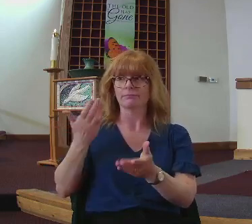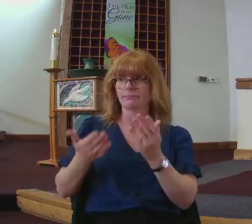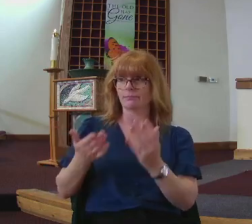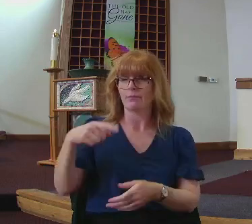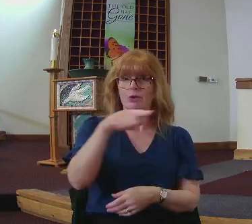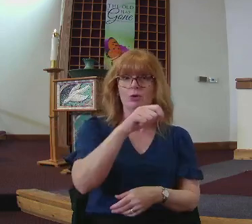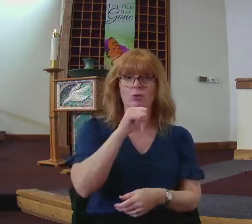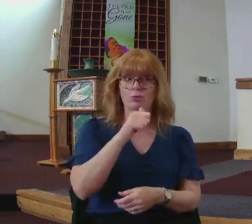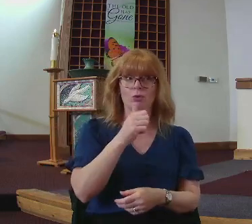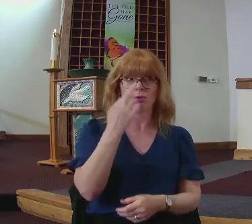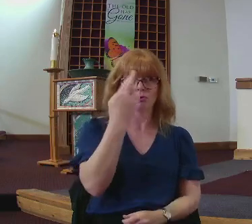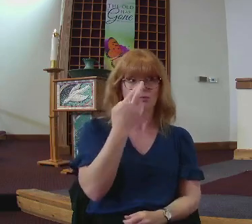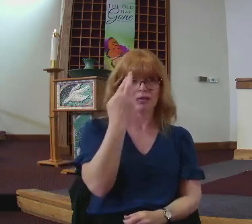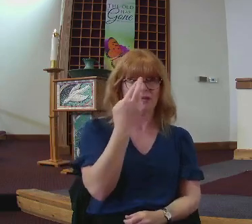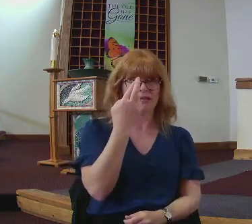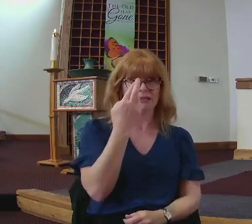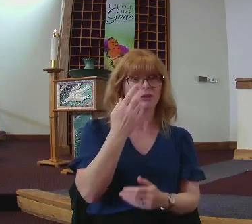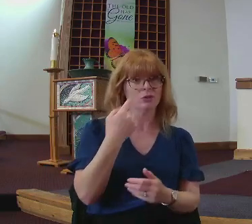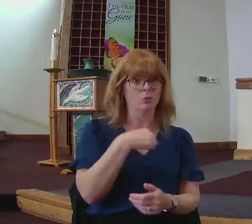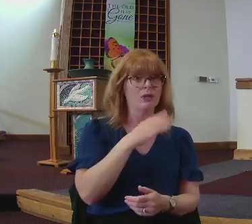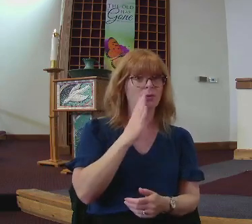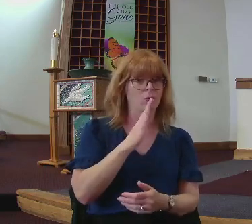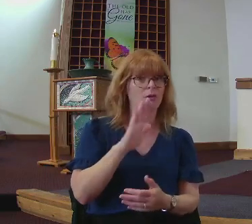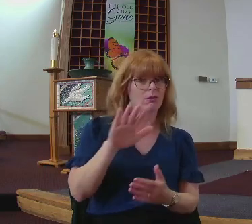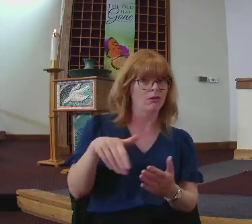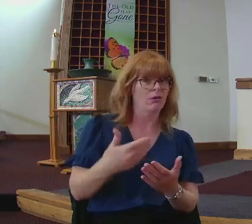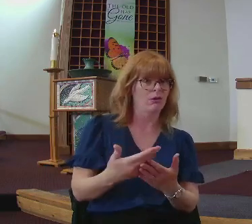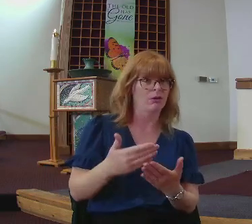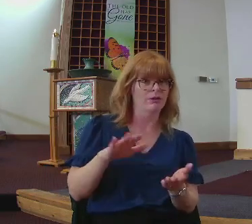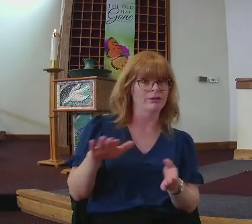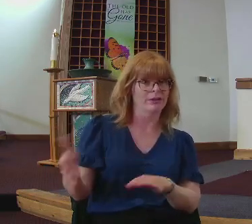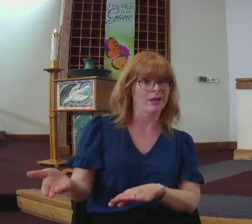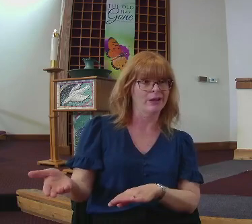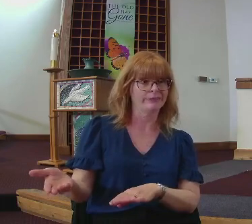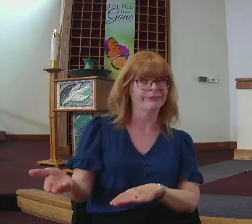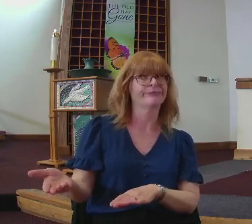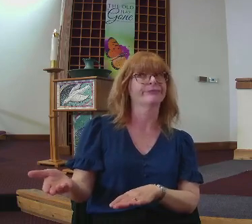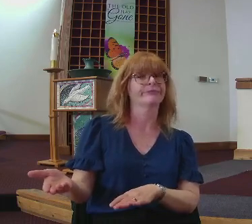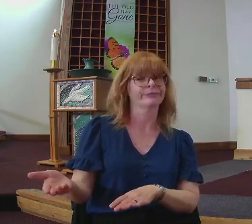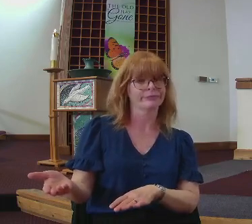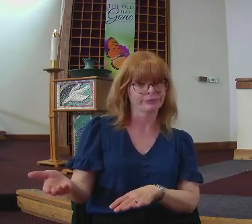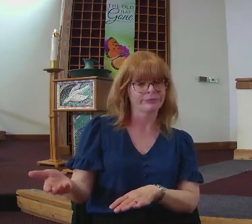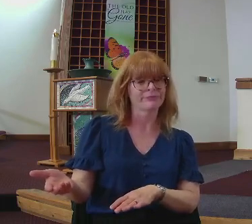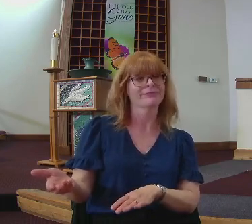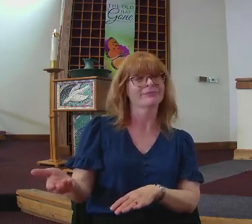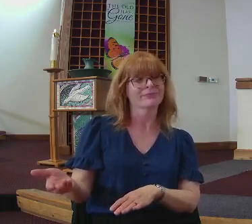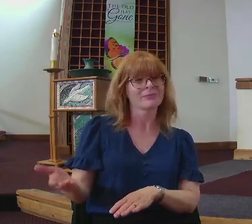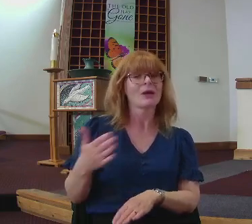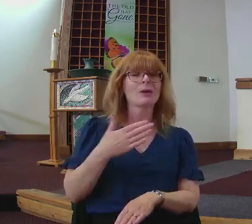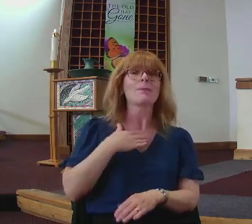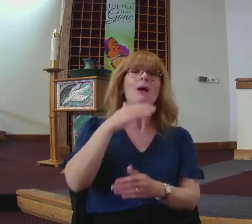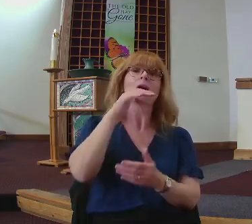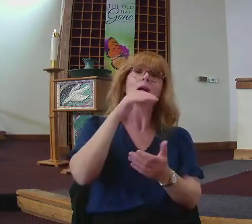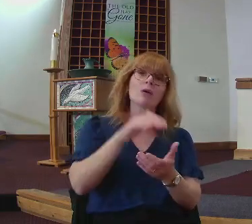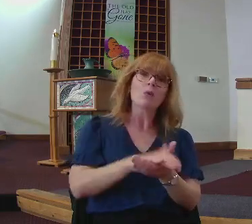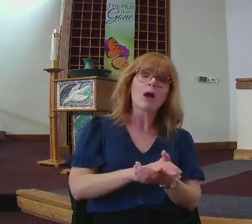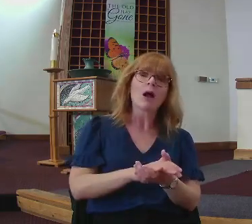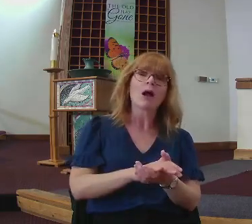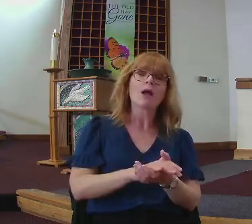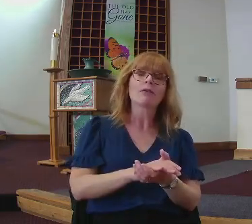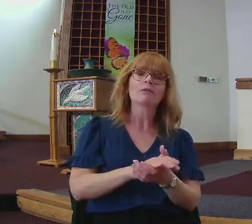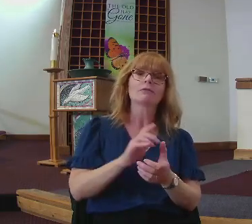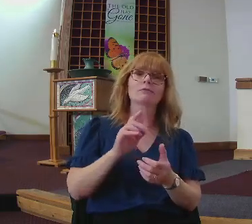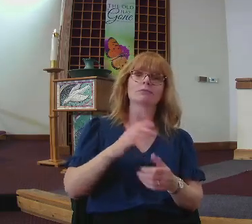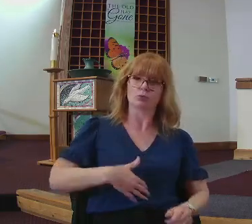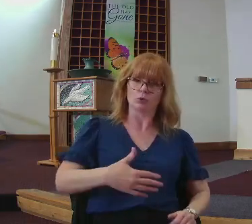we are all gonna die. Oh, yeah. When my wife found out that she was pregnant with